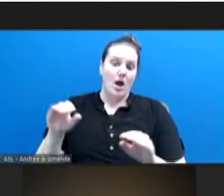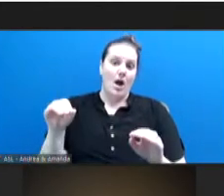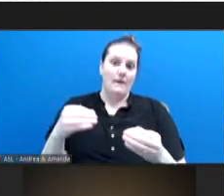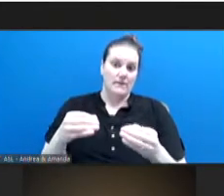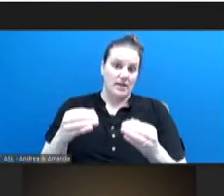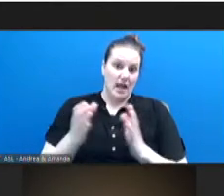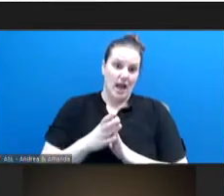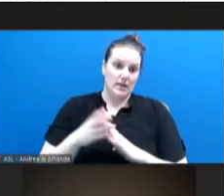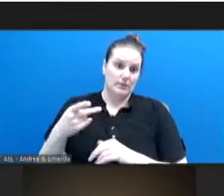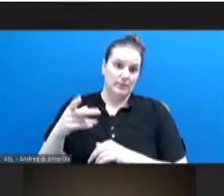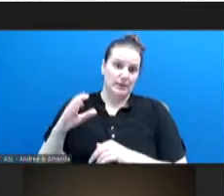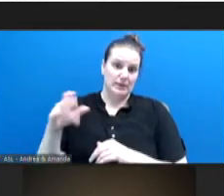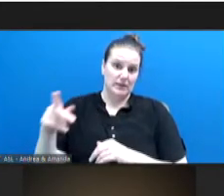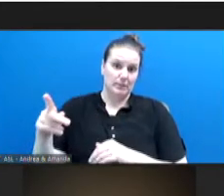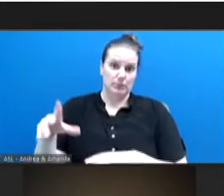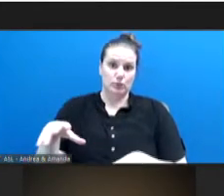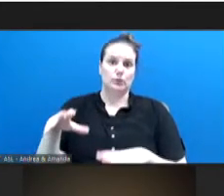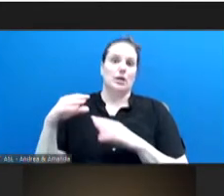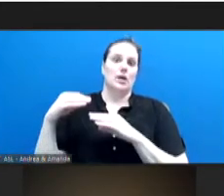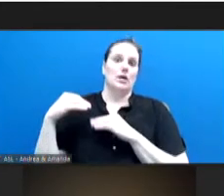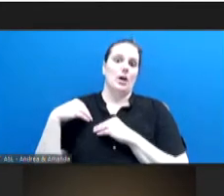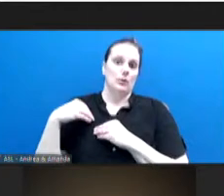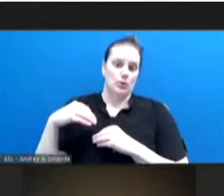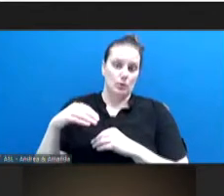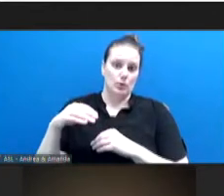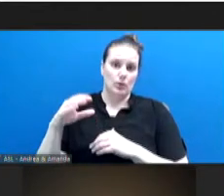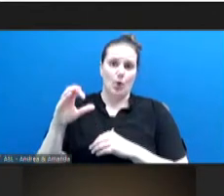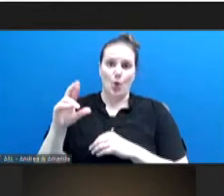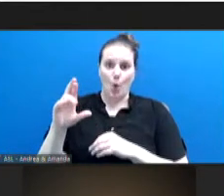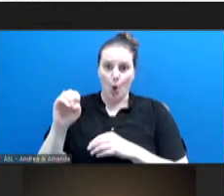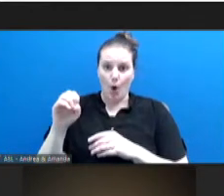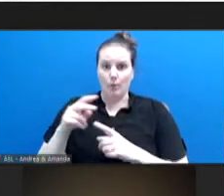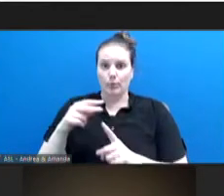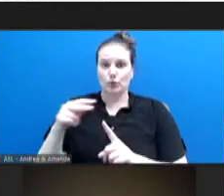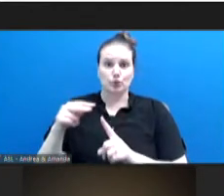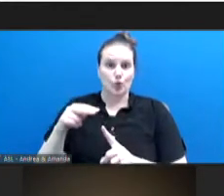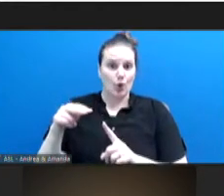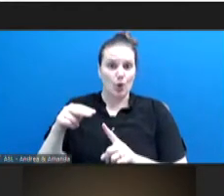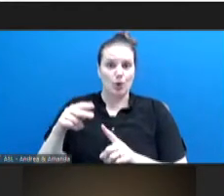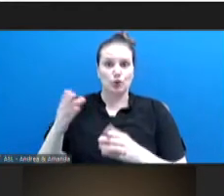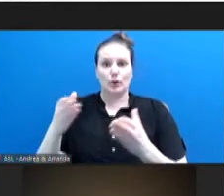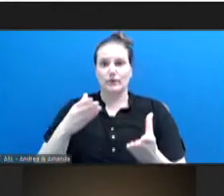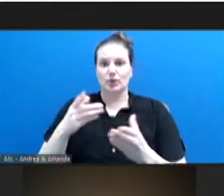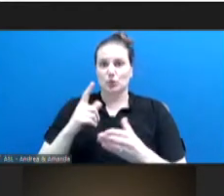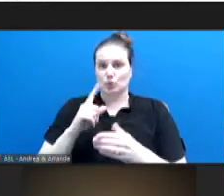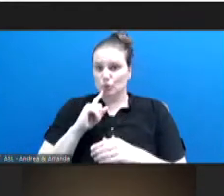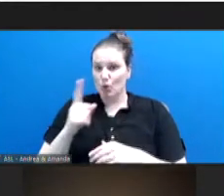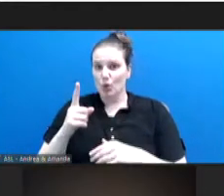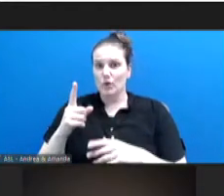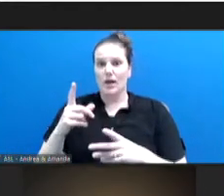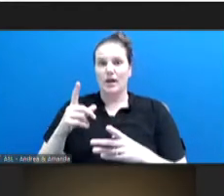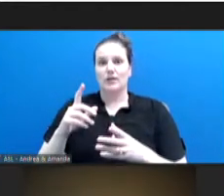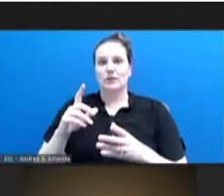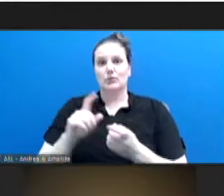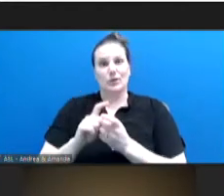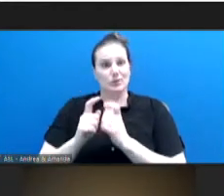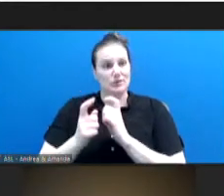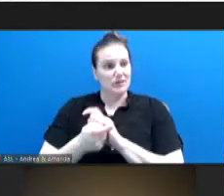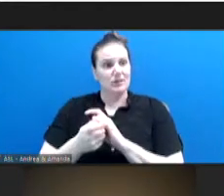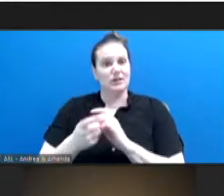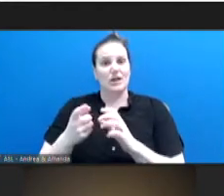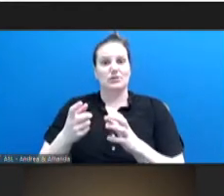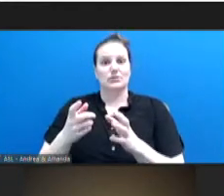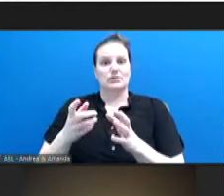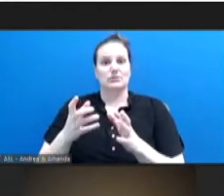take on the Port Patrol Services and the Truth and Reconciliation Commission, which were two